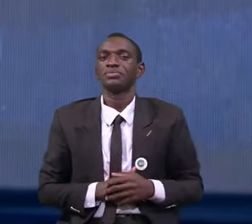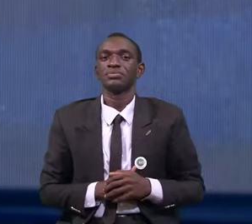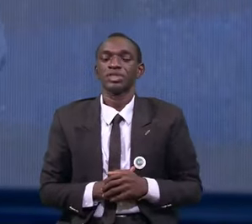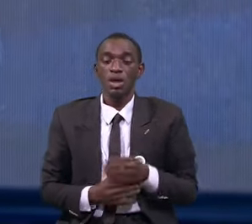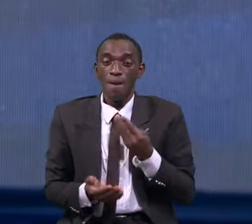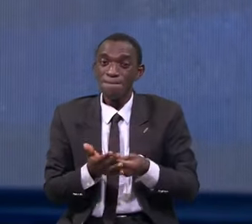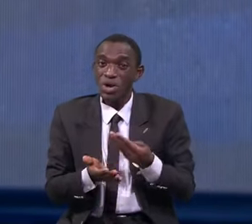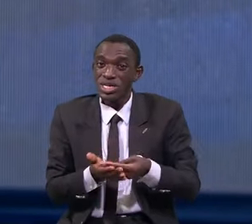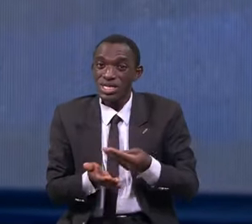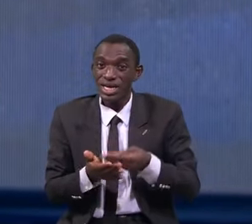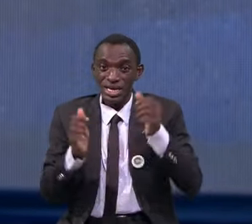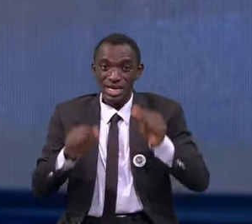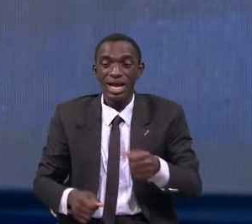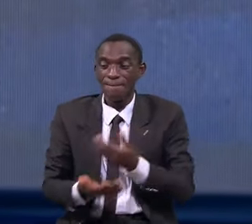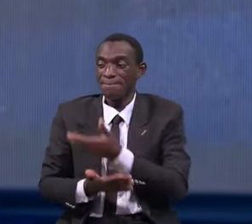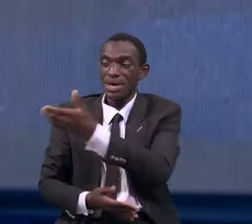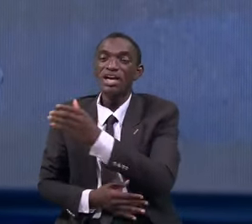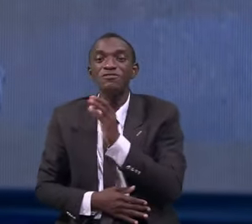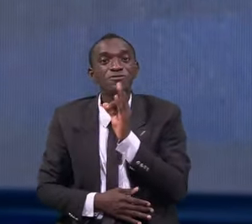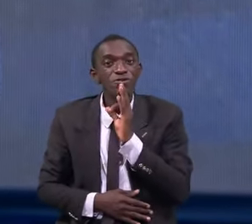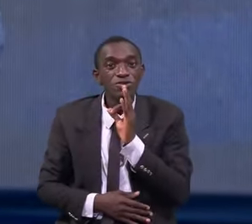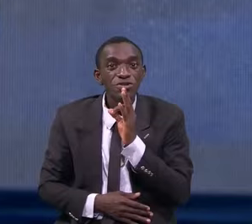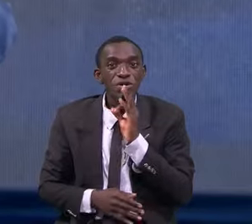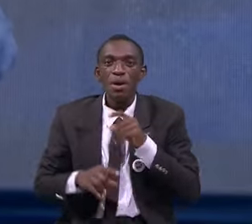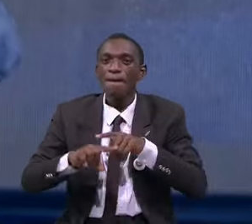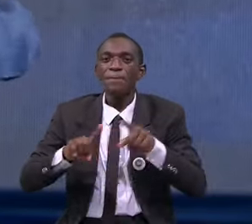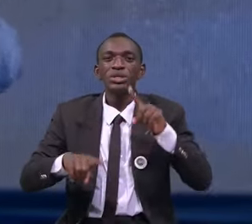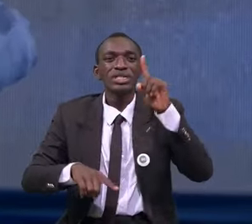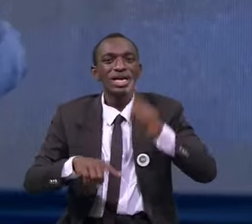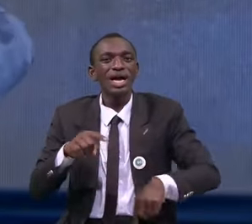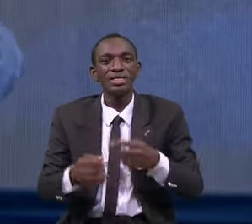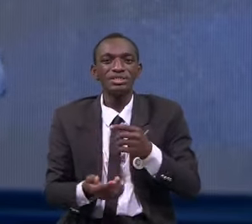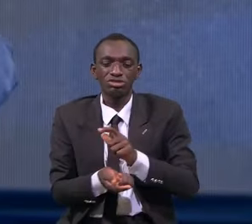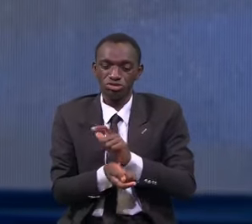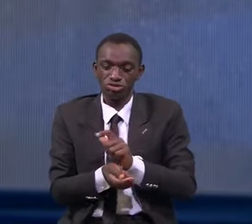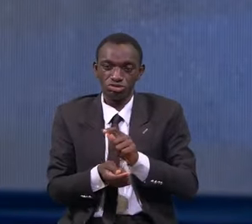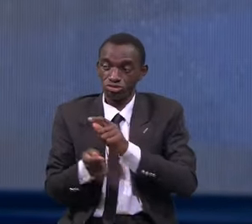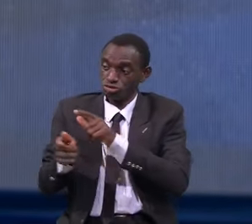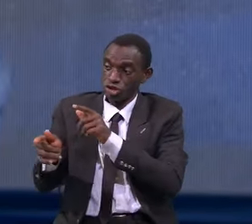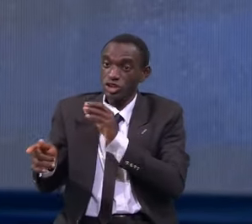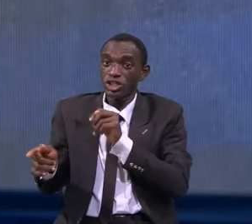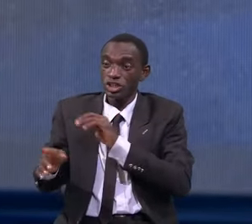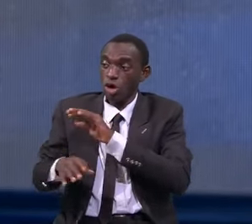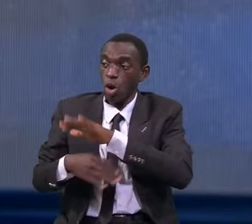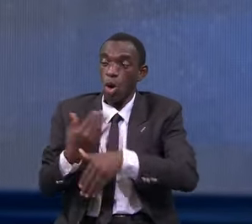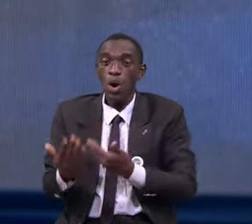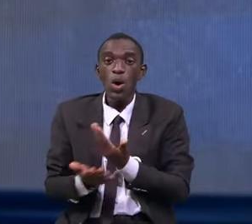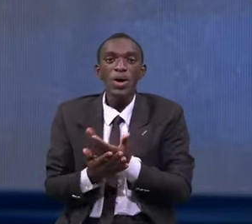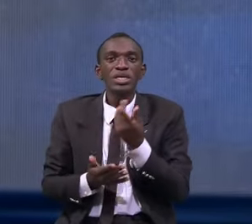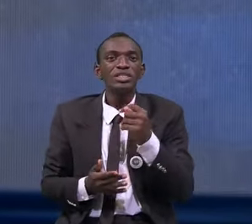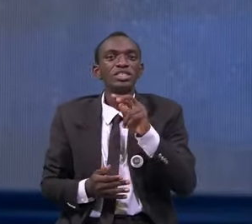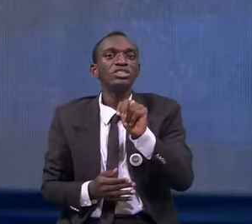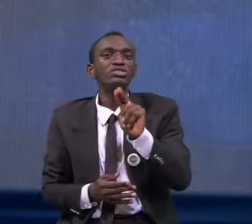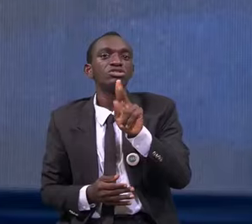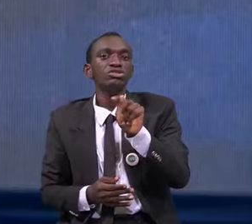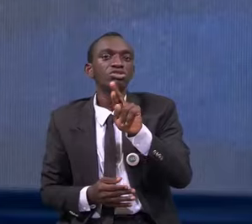Silver and gold can buy food, but cannot transfer all the nutrients into all the nerves